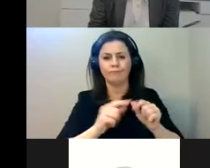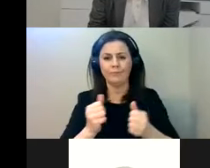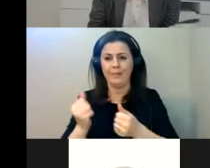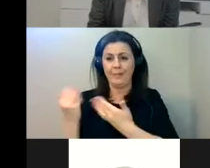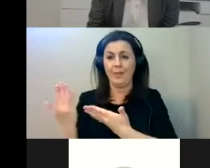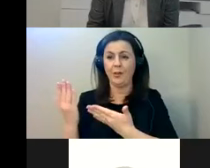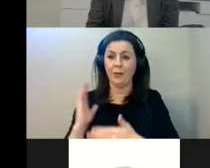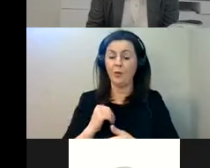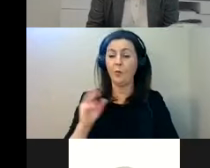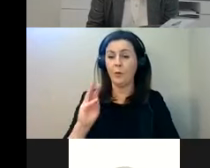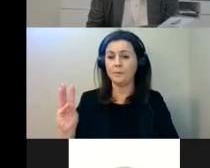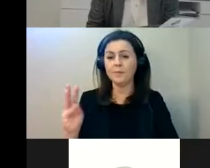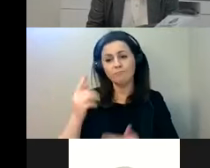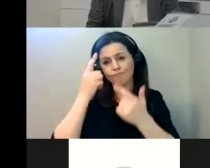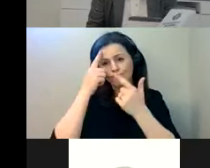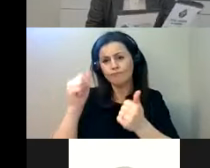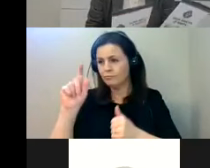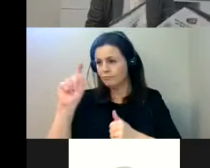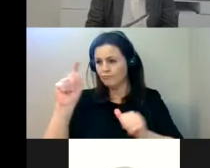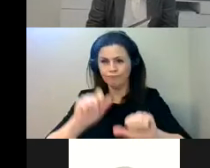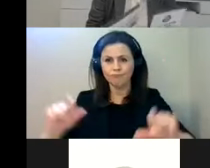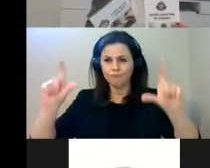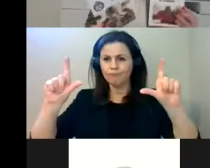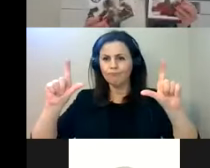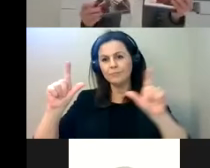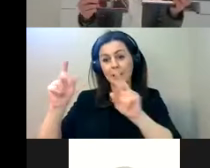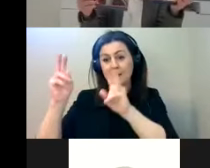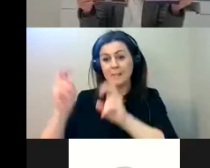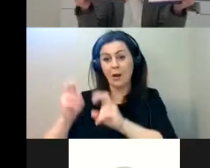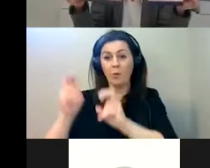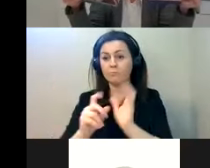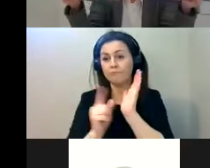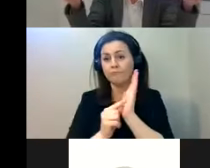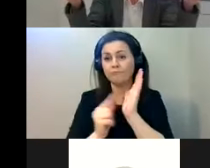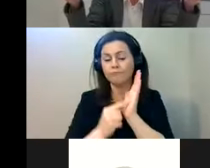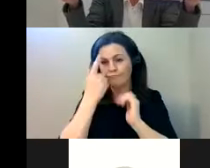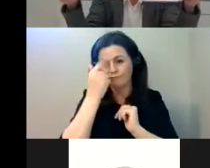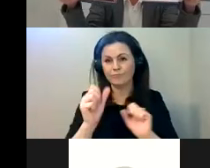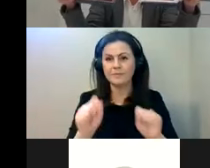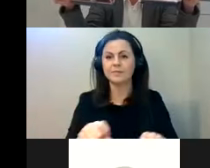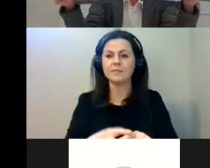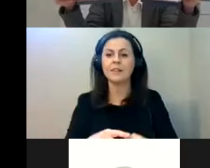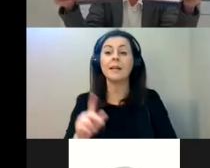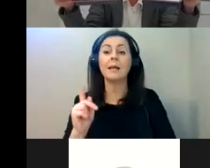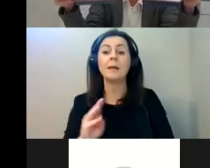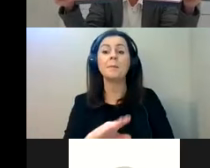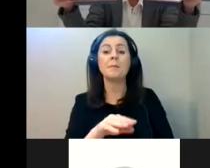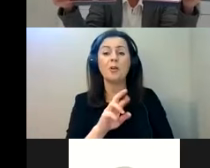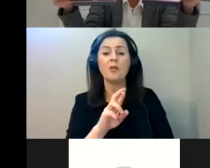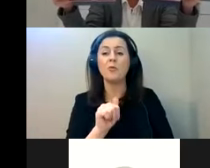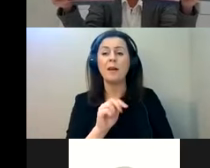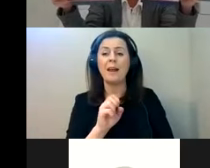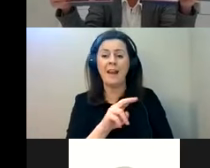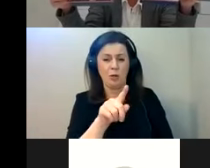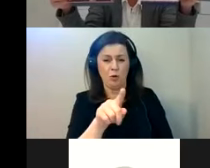anyone's free to download them. So the other thing I wanted to mention, and Rianne I think you have this resource posted, and I have